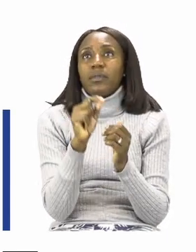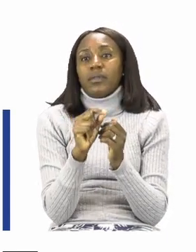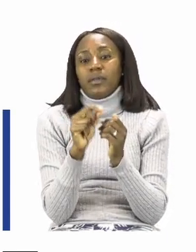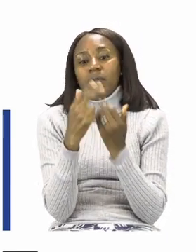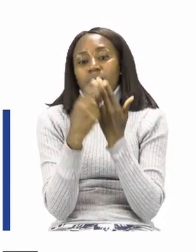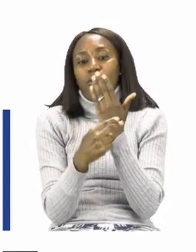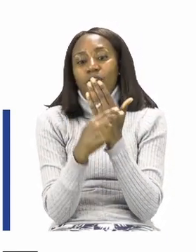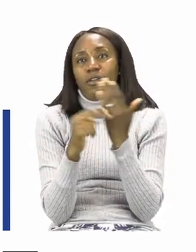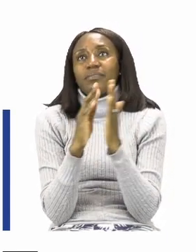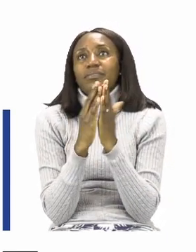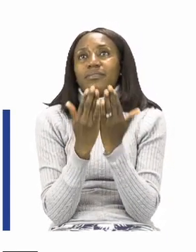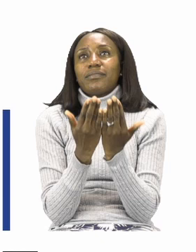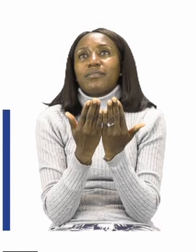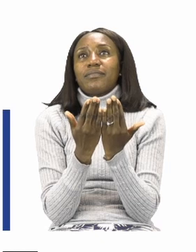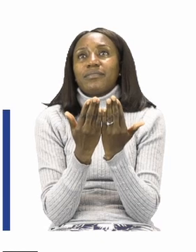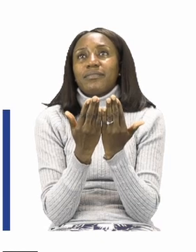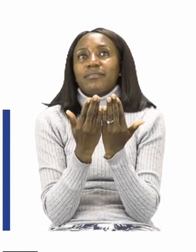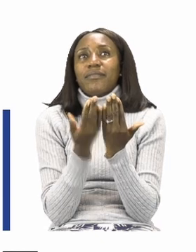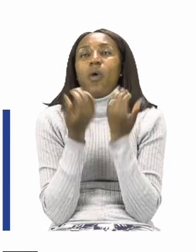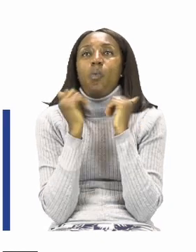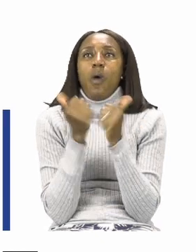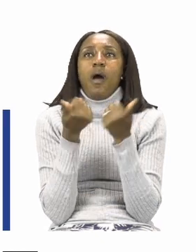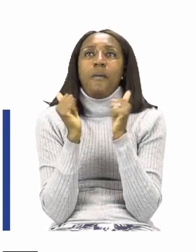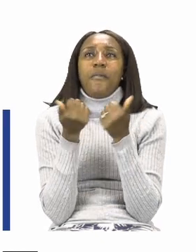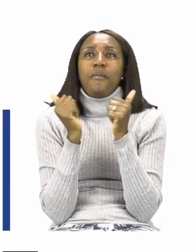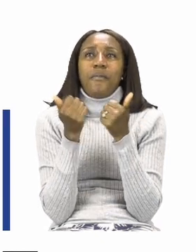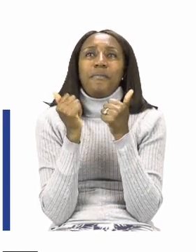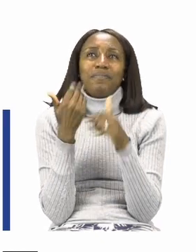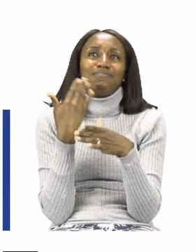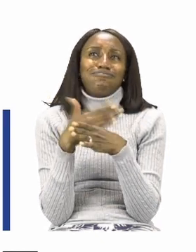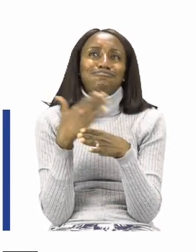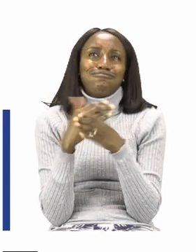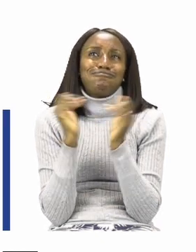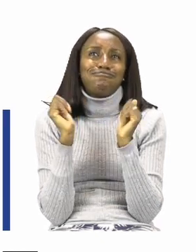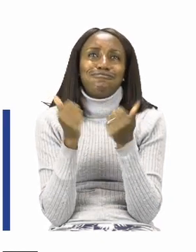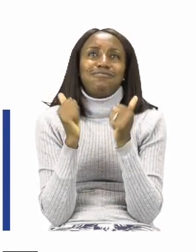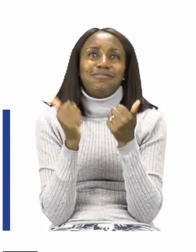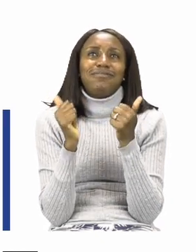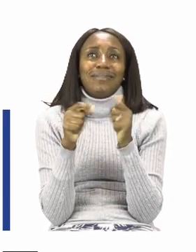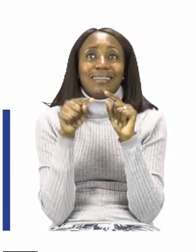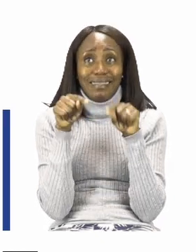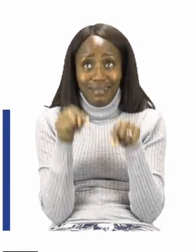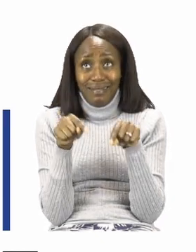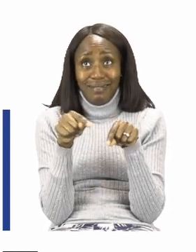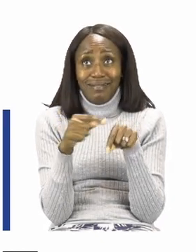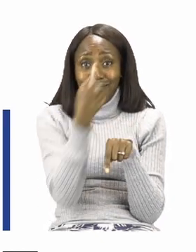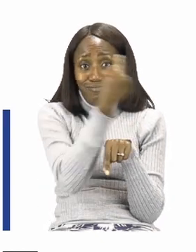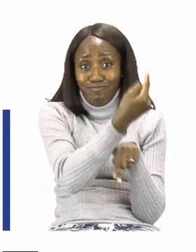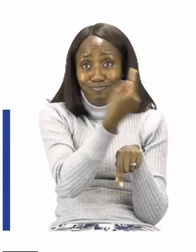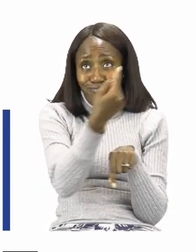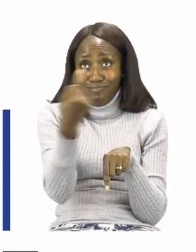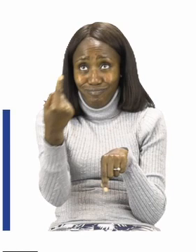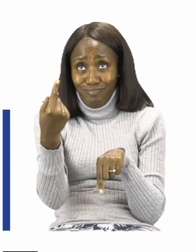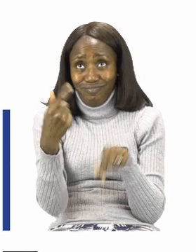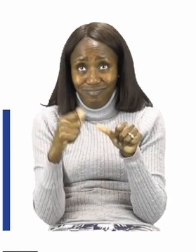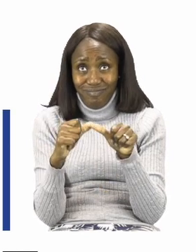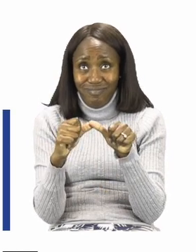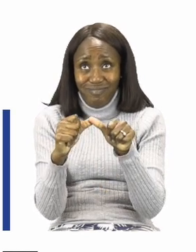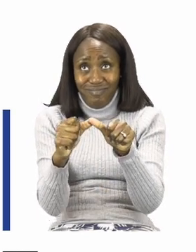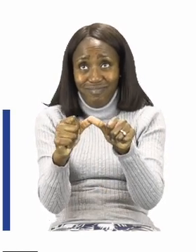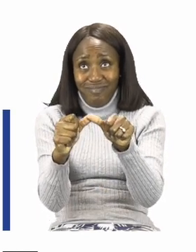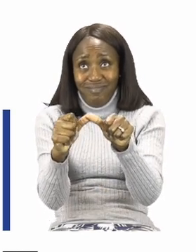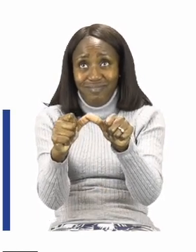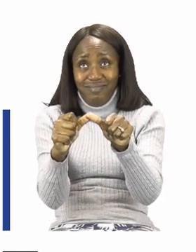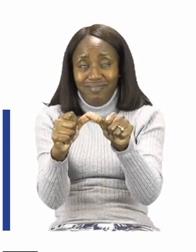Bible. Great job, everyone. So now you are going to do the rest on